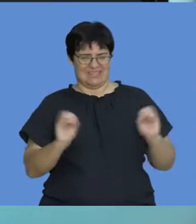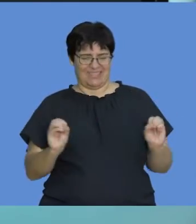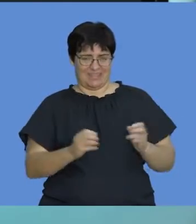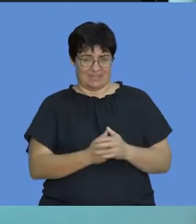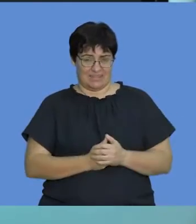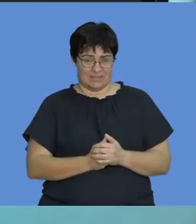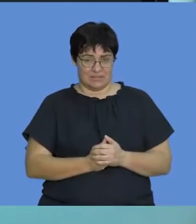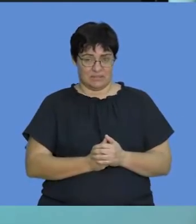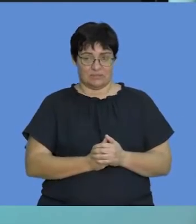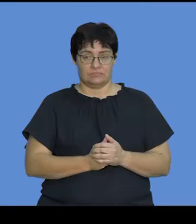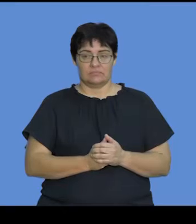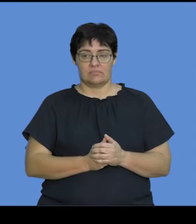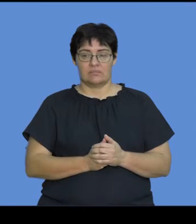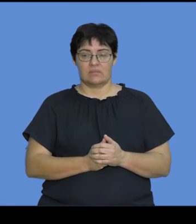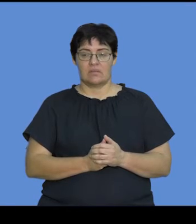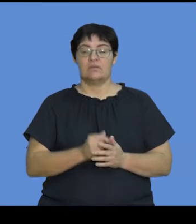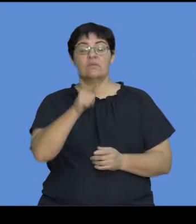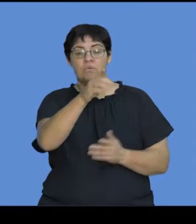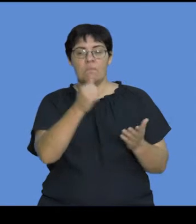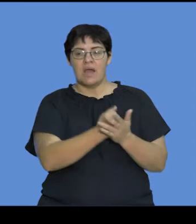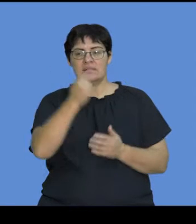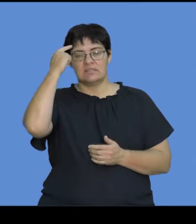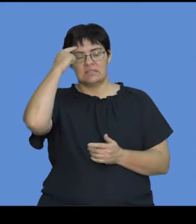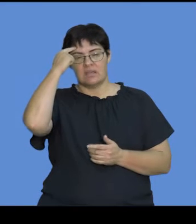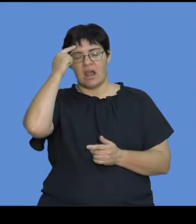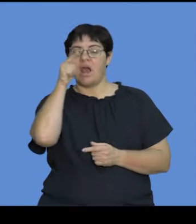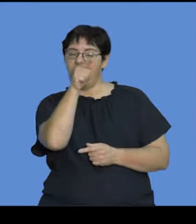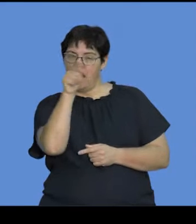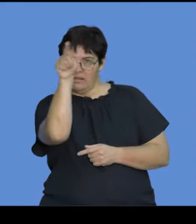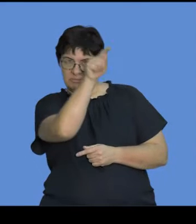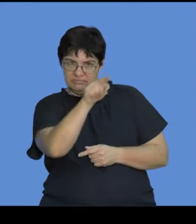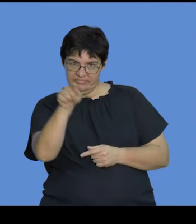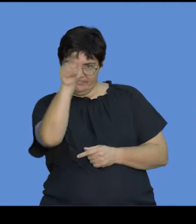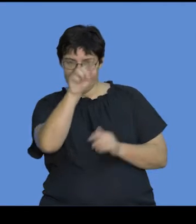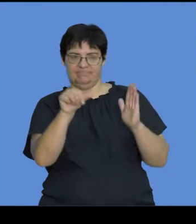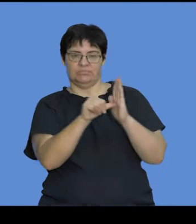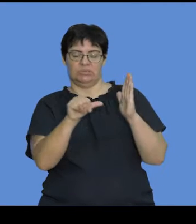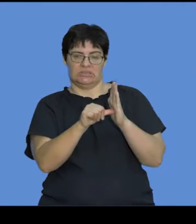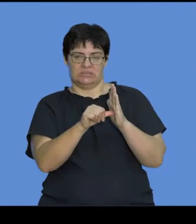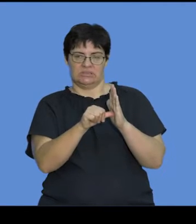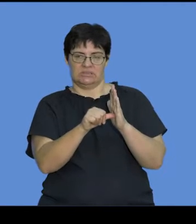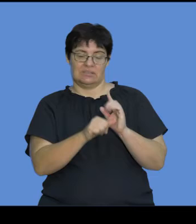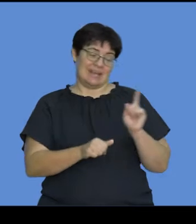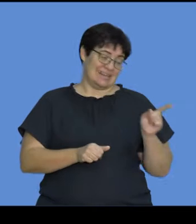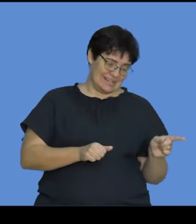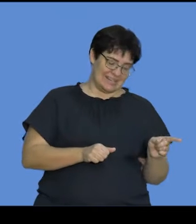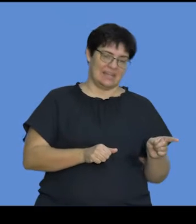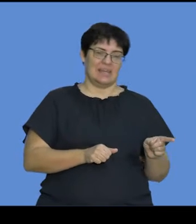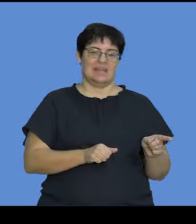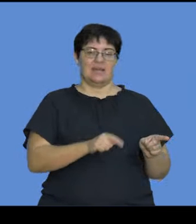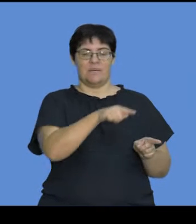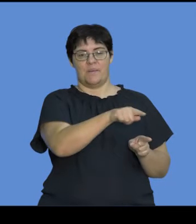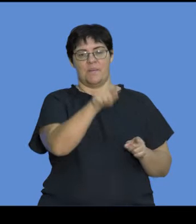okay? That means we have to consider this vector and